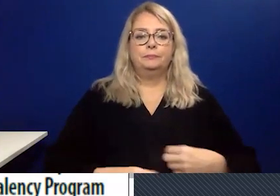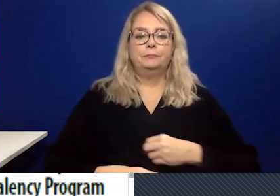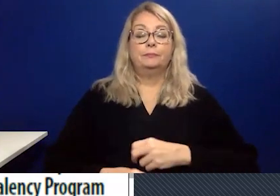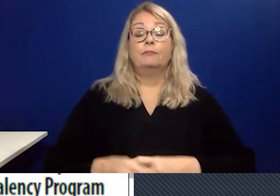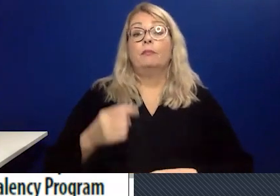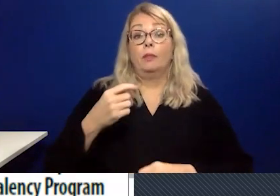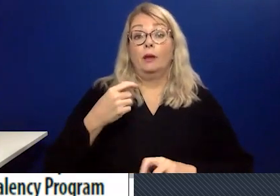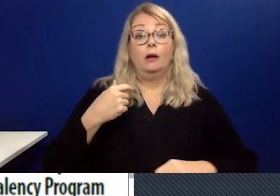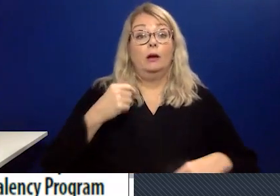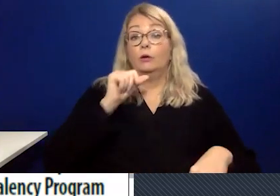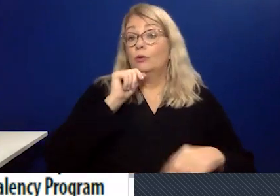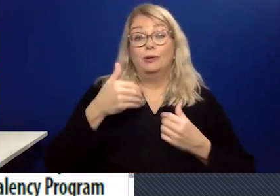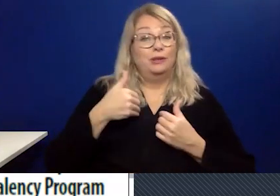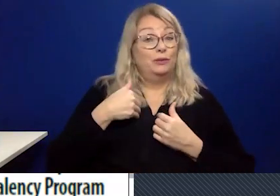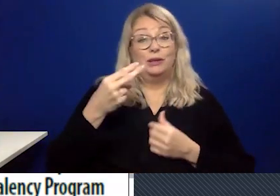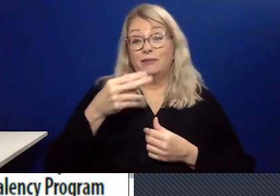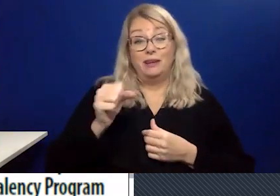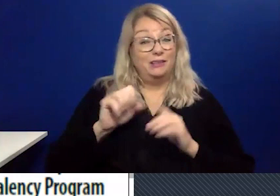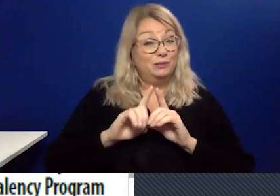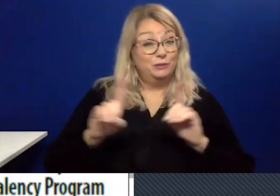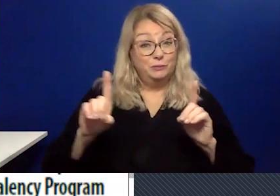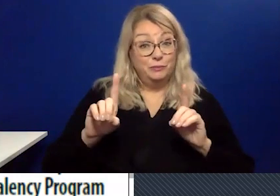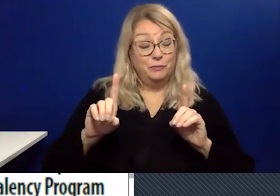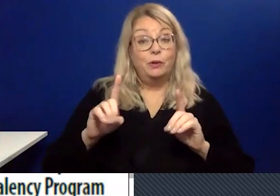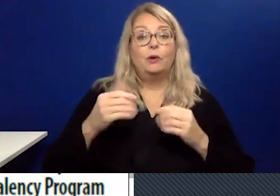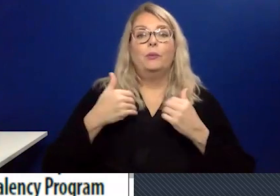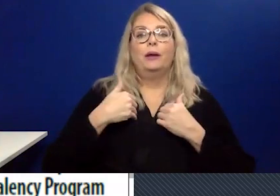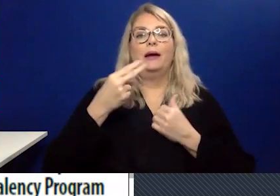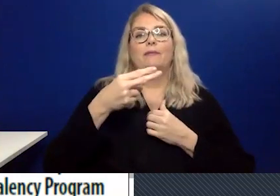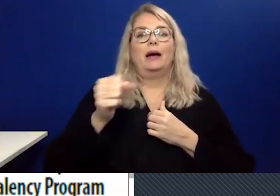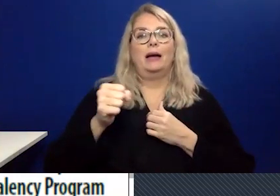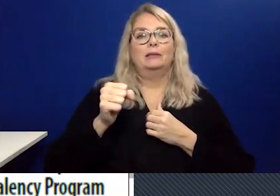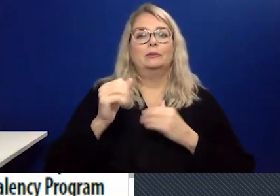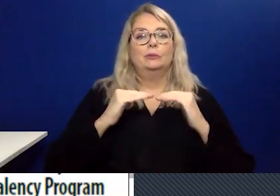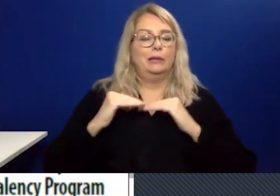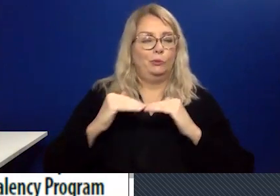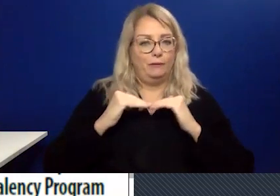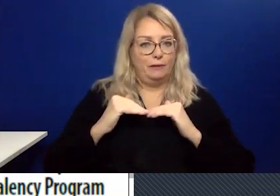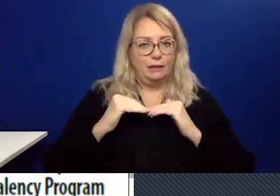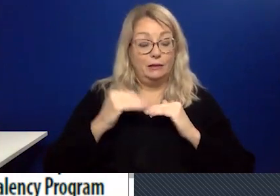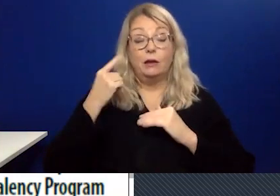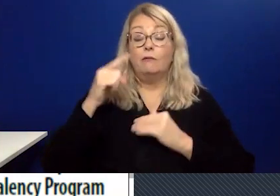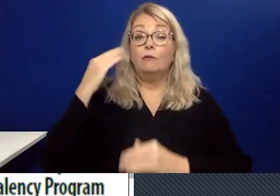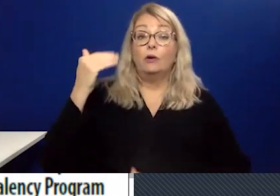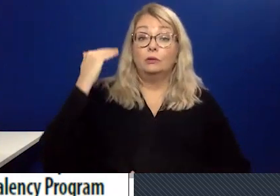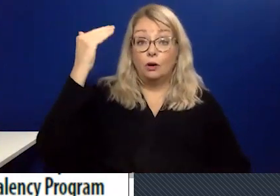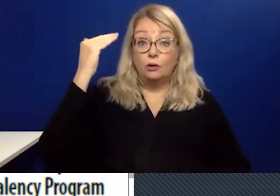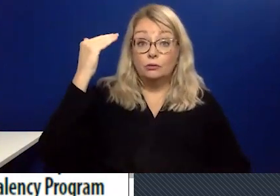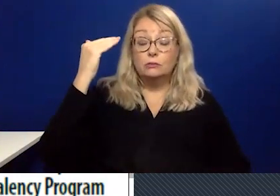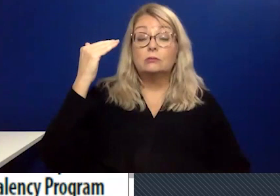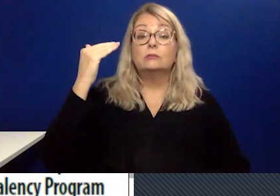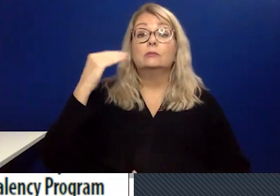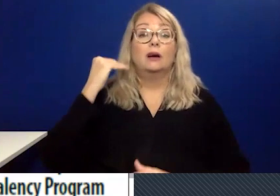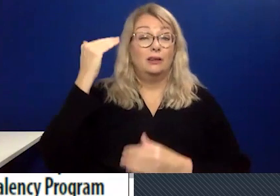we don't have high school diploma, we have high school equivalency, okay, which for adults, a lot of adult